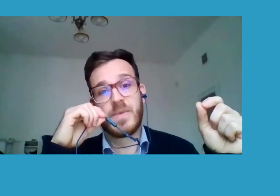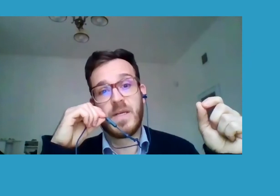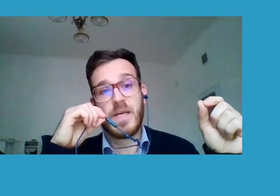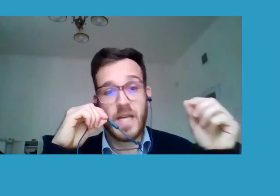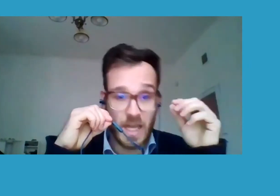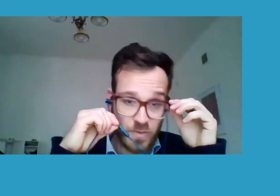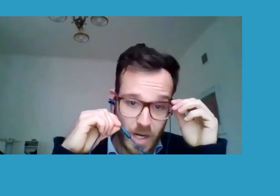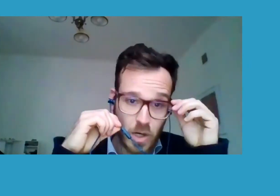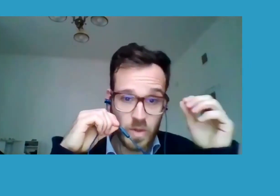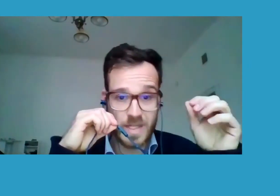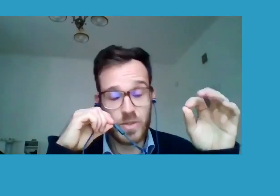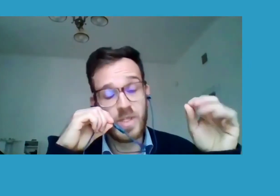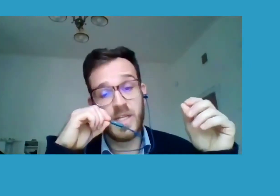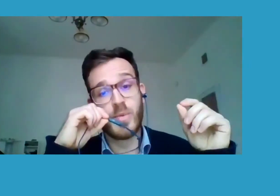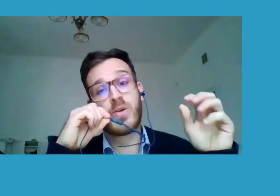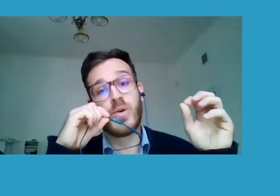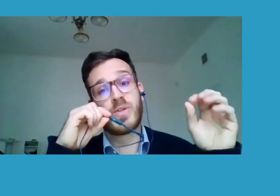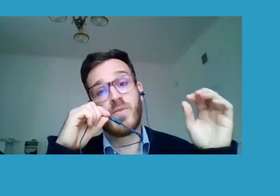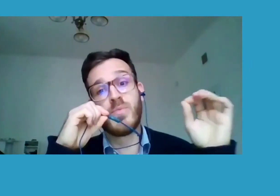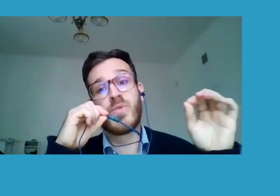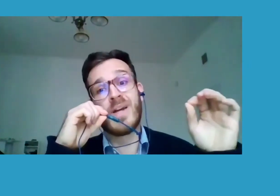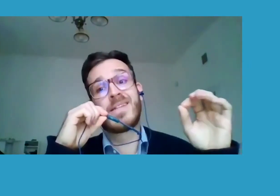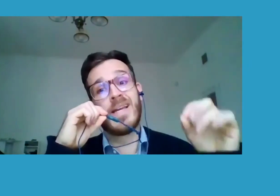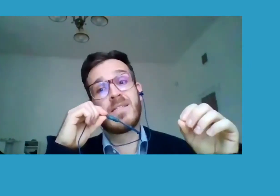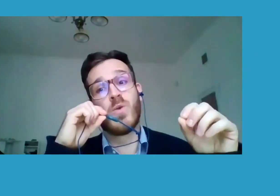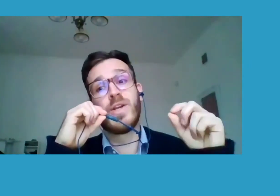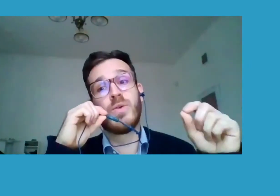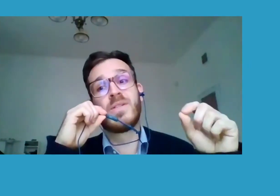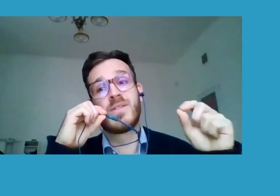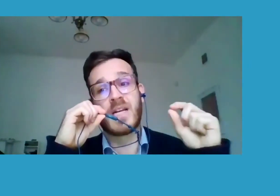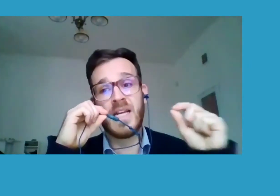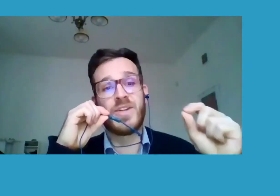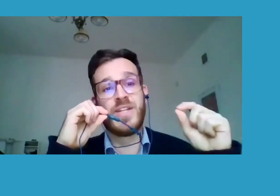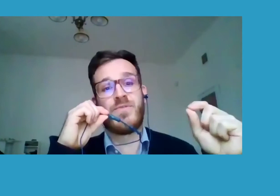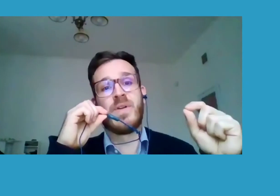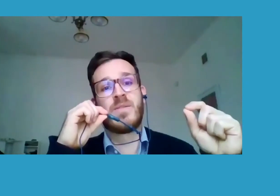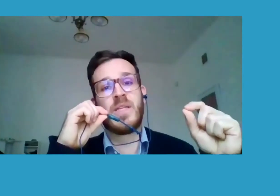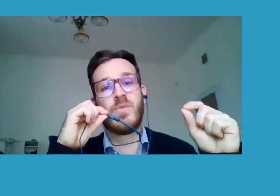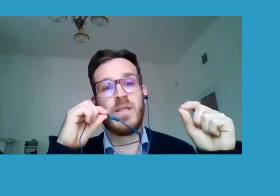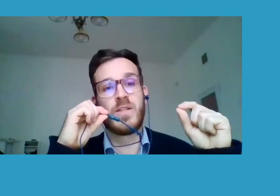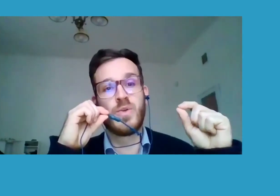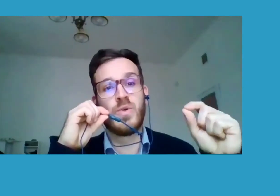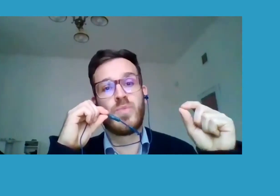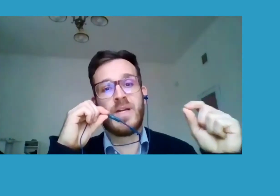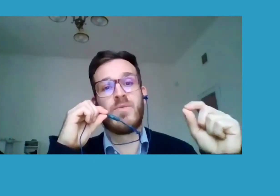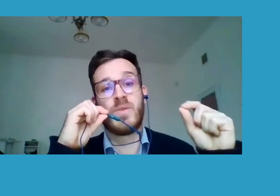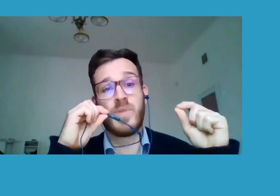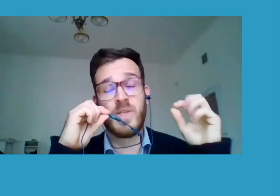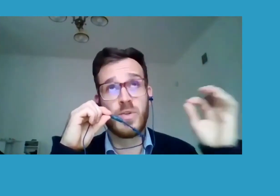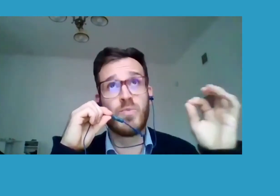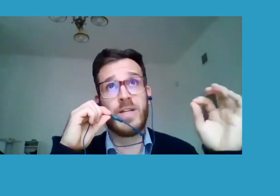for it. If one looks into the European Court of Human Rights case law, one notices a clear difference between